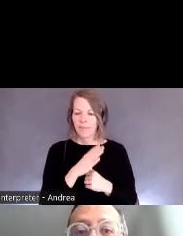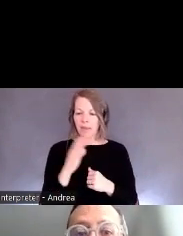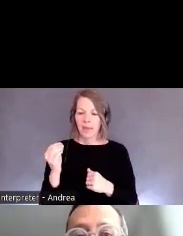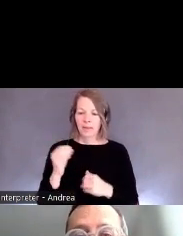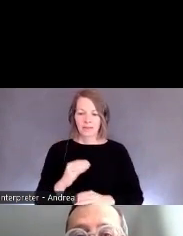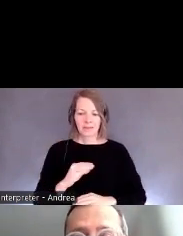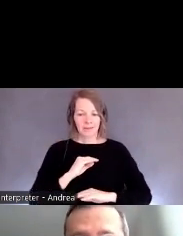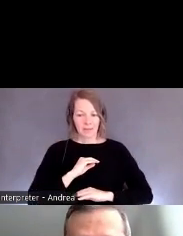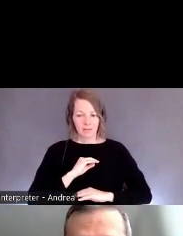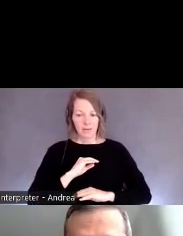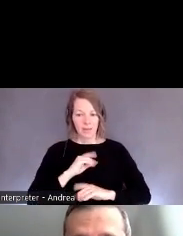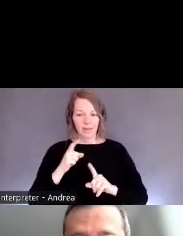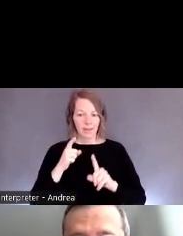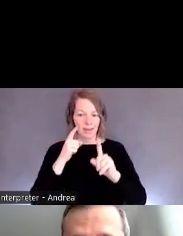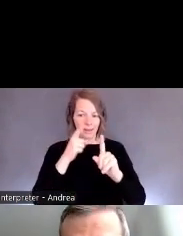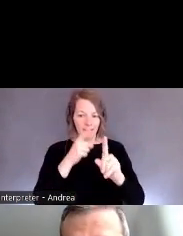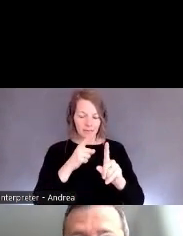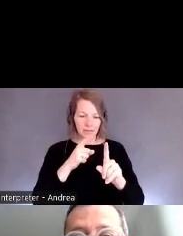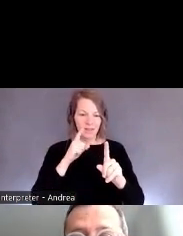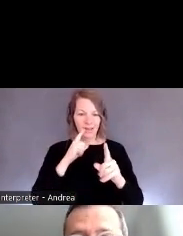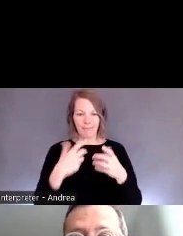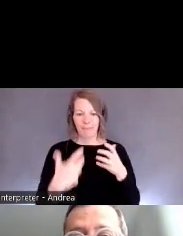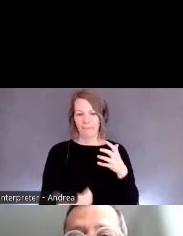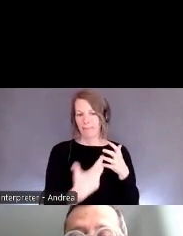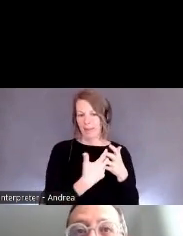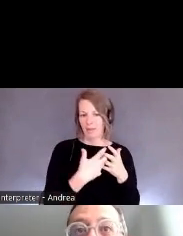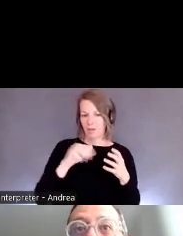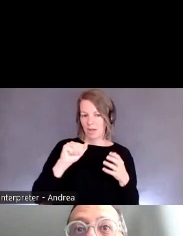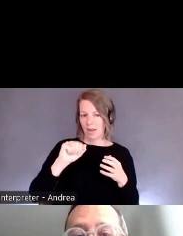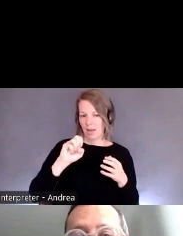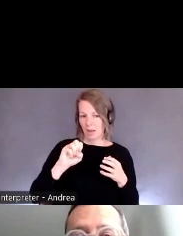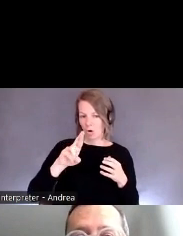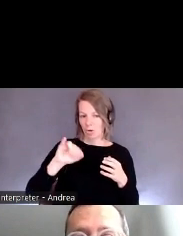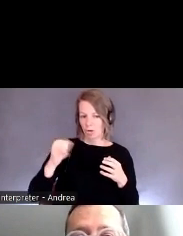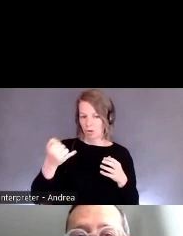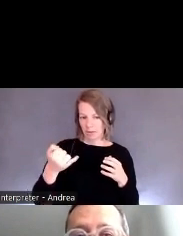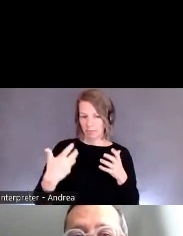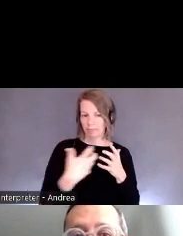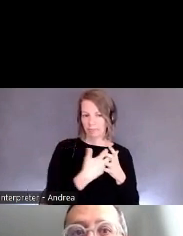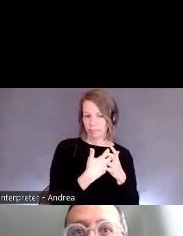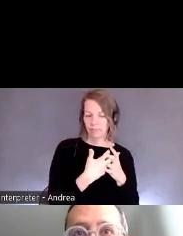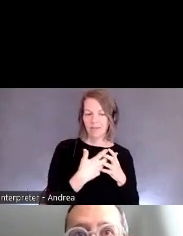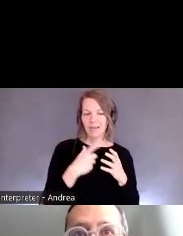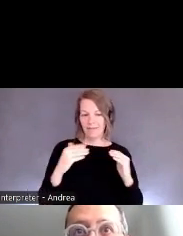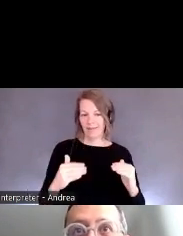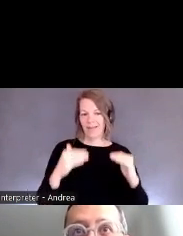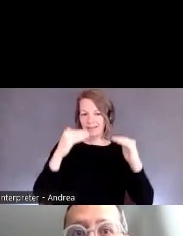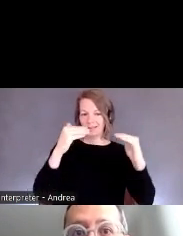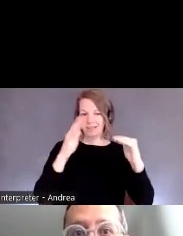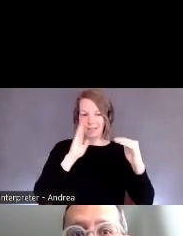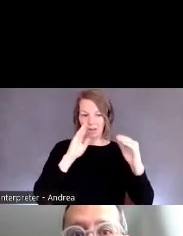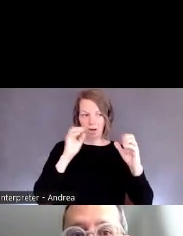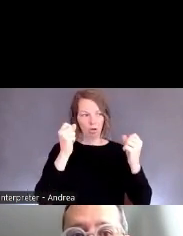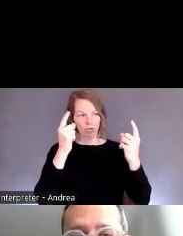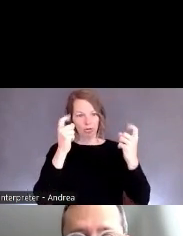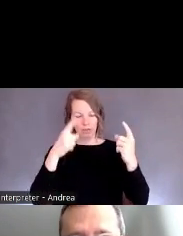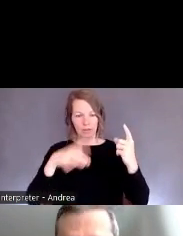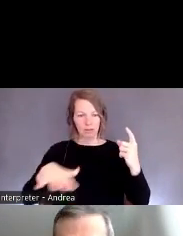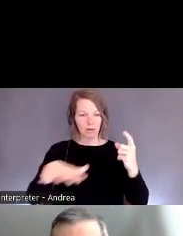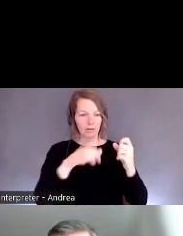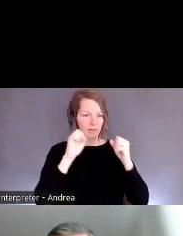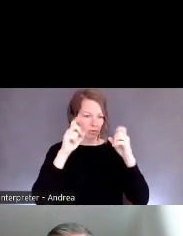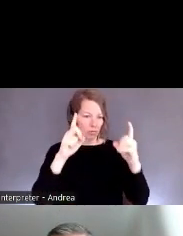satisfy the aims and scope of AERJ in terms of advancing in the understanding of education and